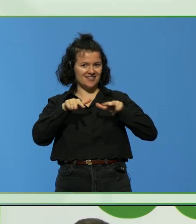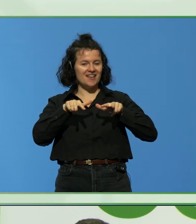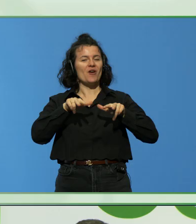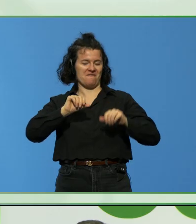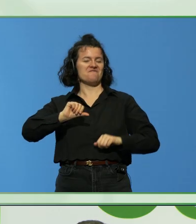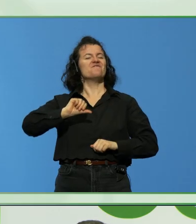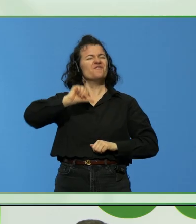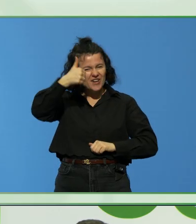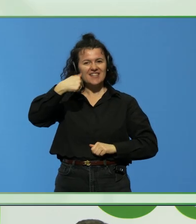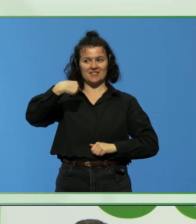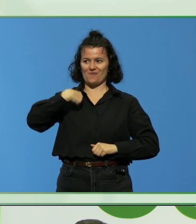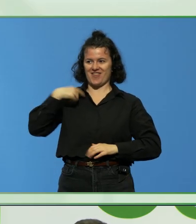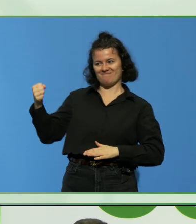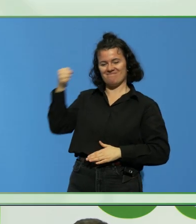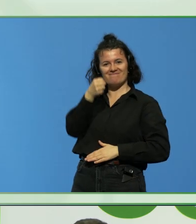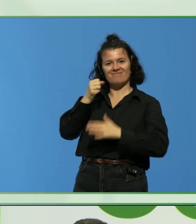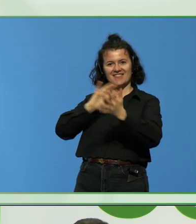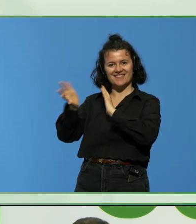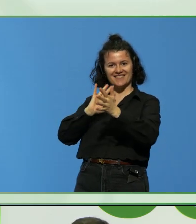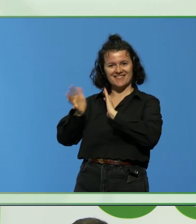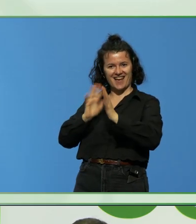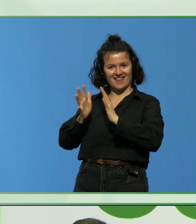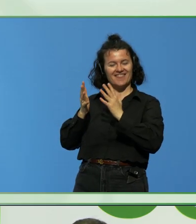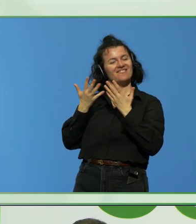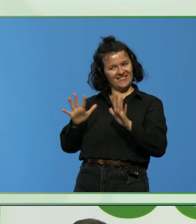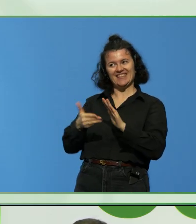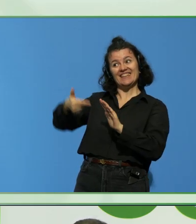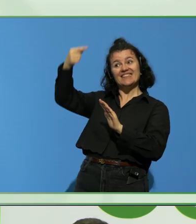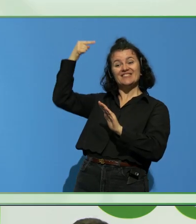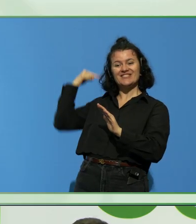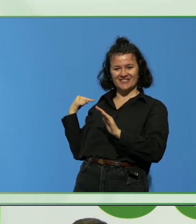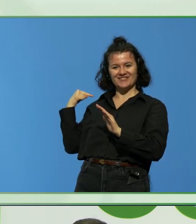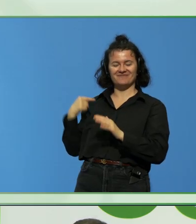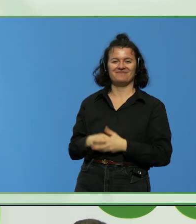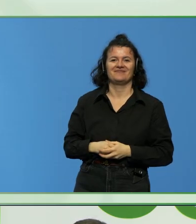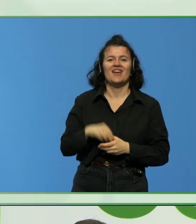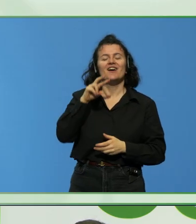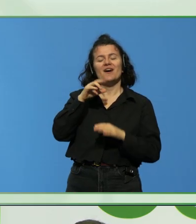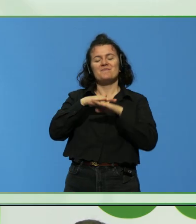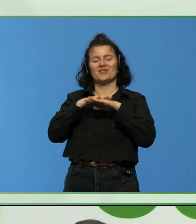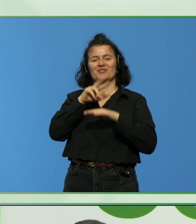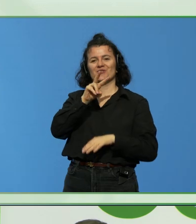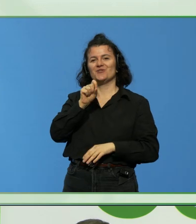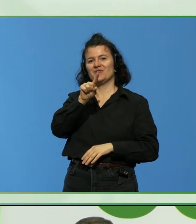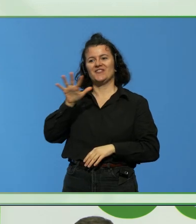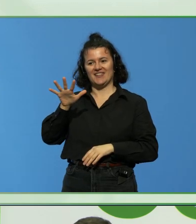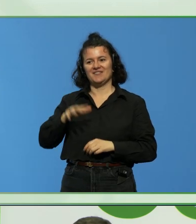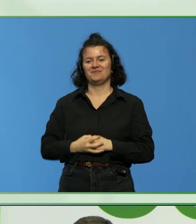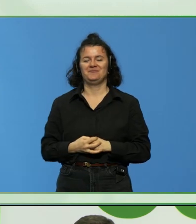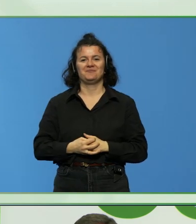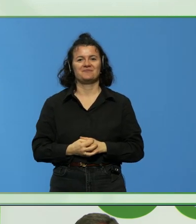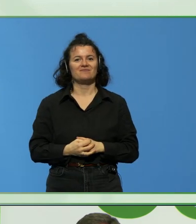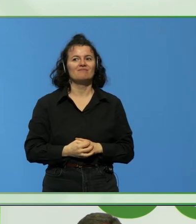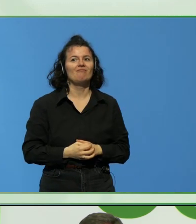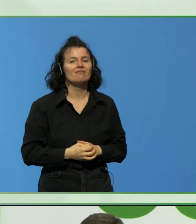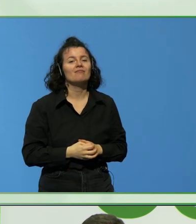2015. And we offered this sign performance for the first time. What are we doing? The